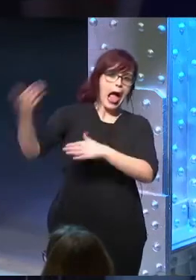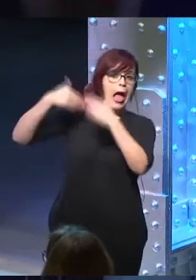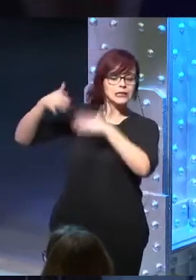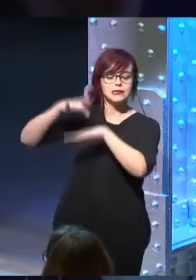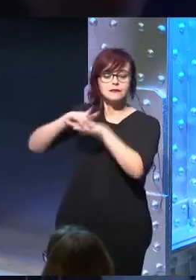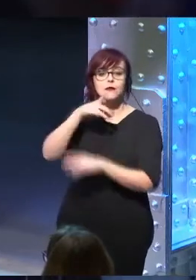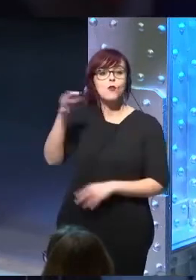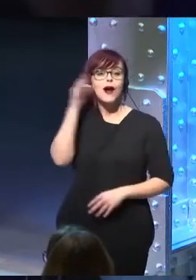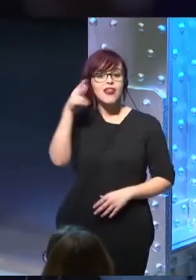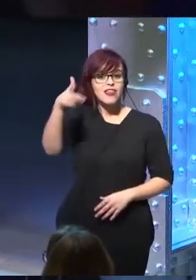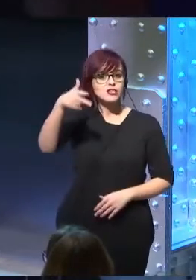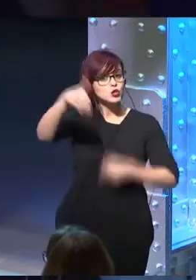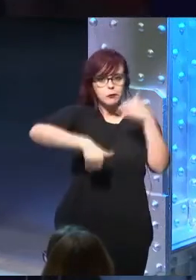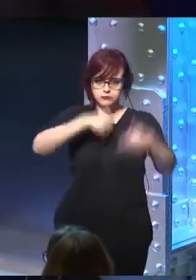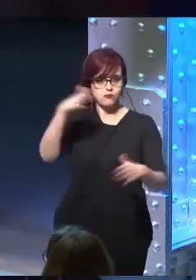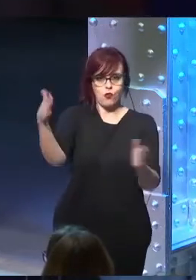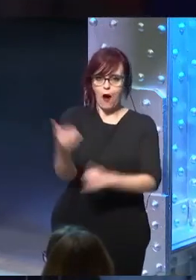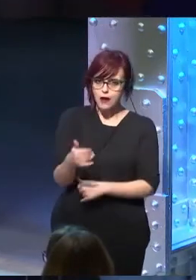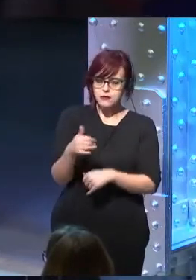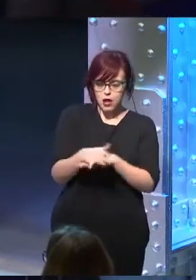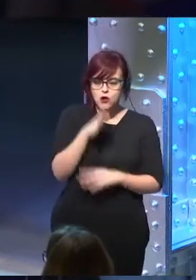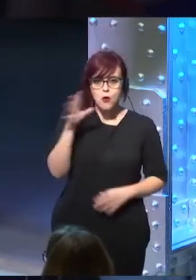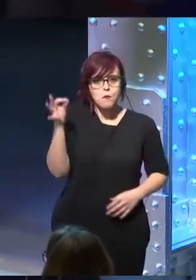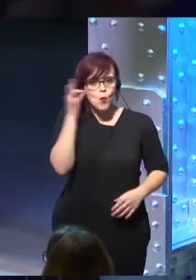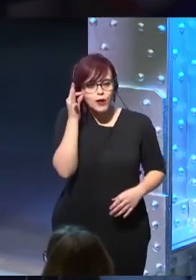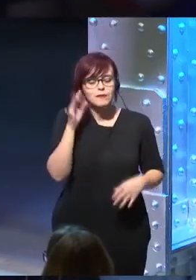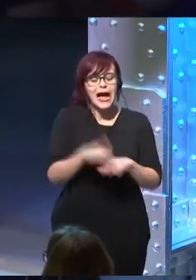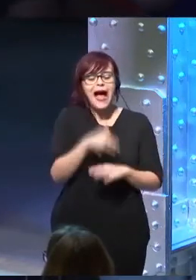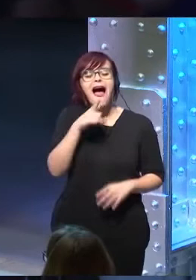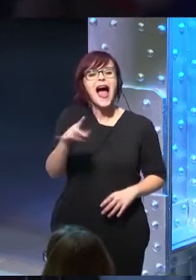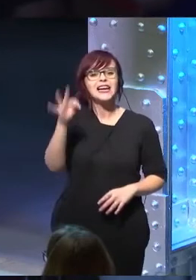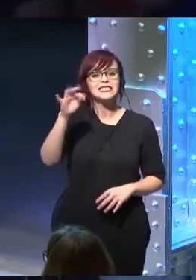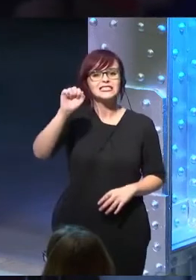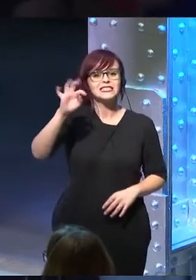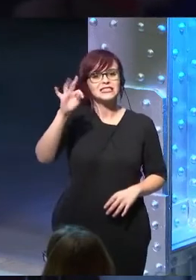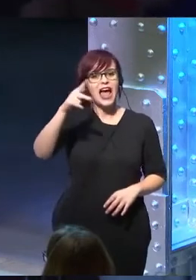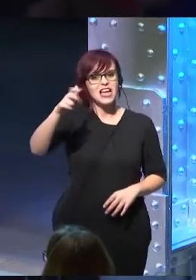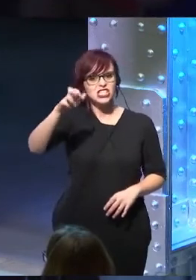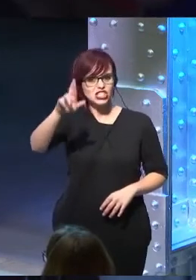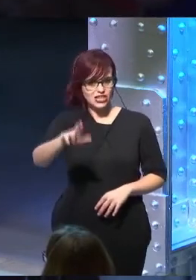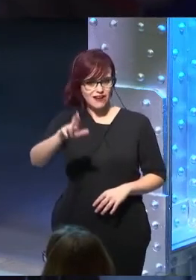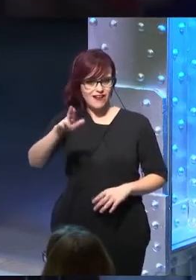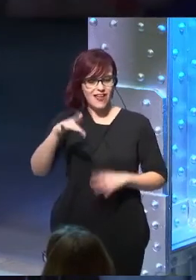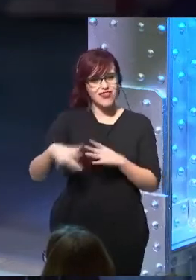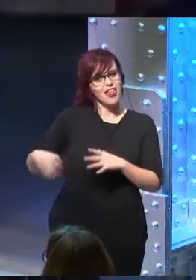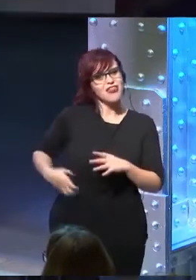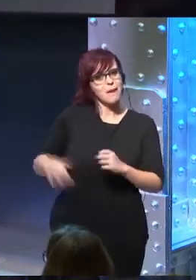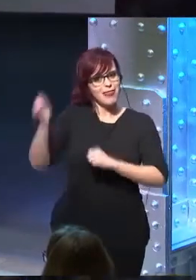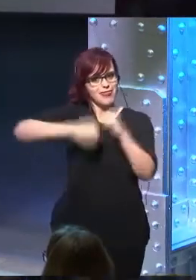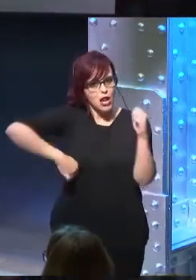Mrs. Thatcher with every bone in her body, she was very pleased to have lived to see a woman Prime Minister.